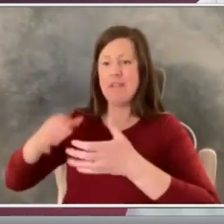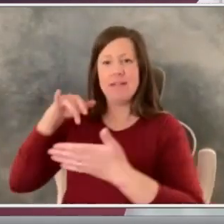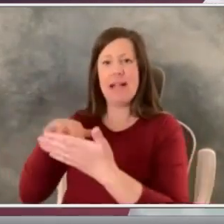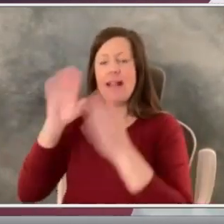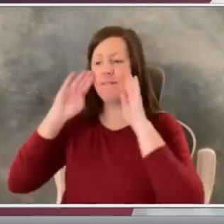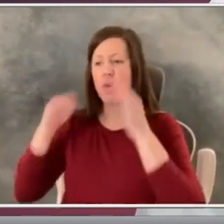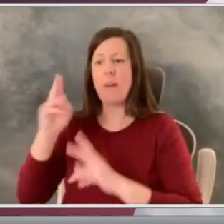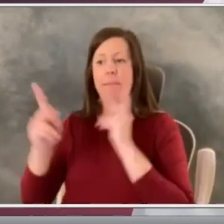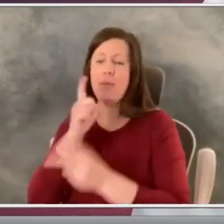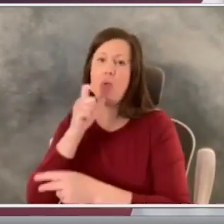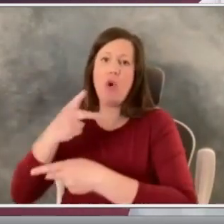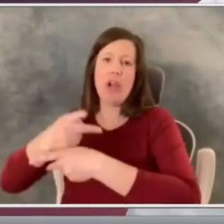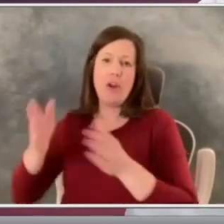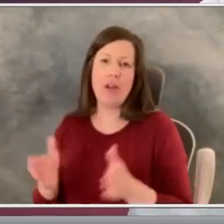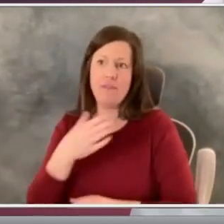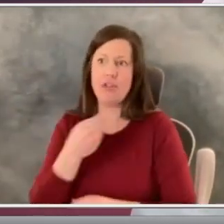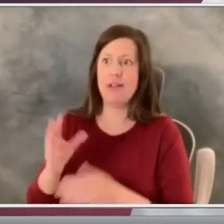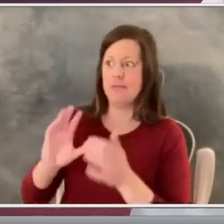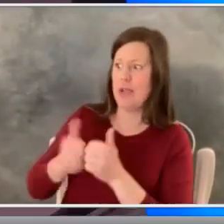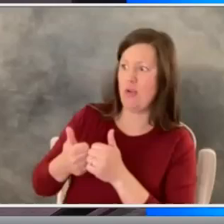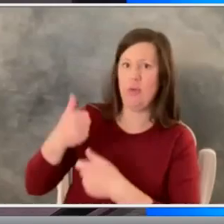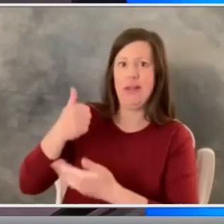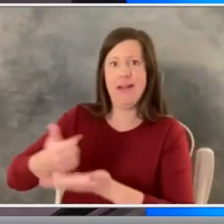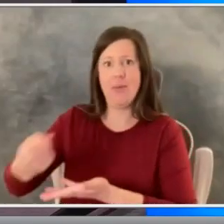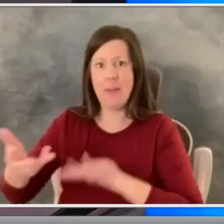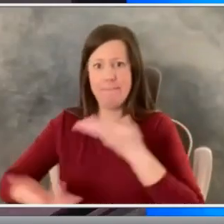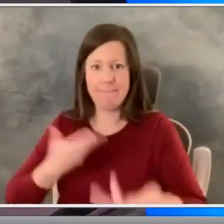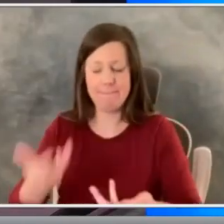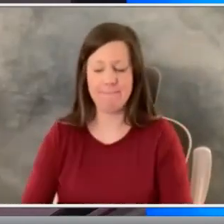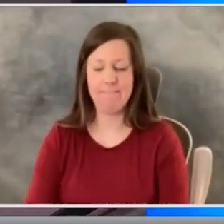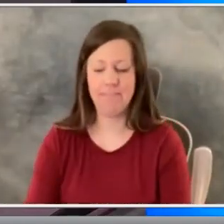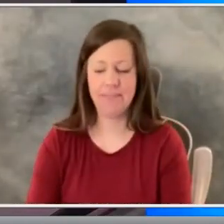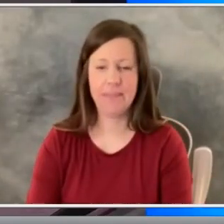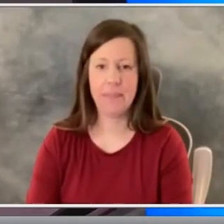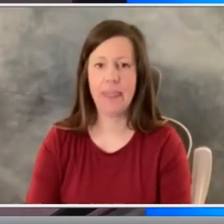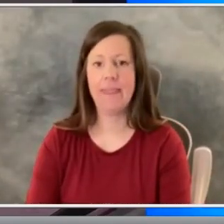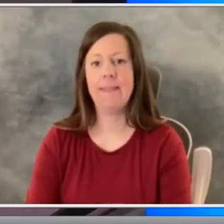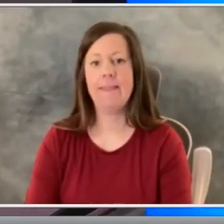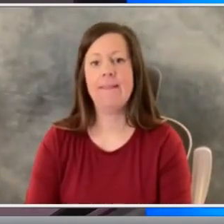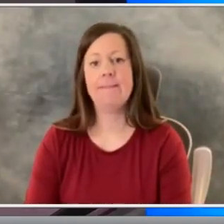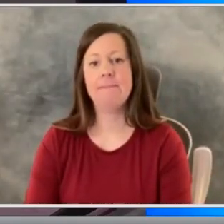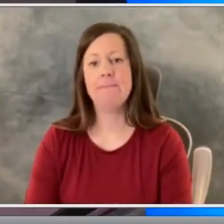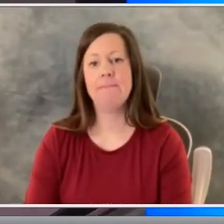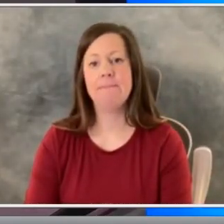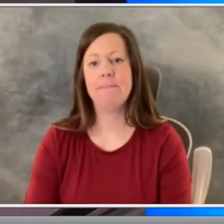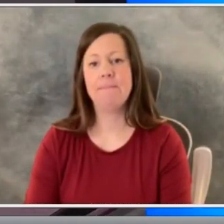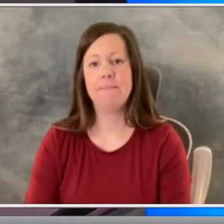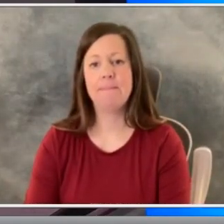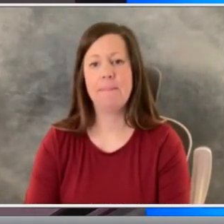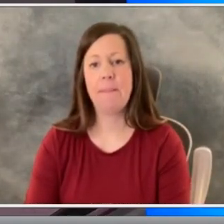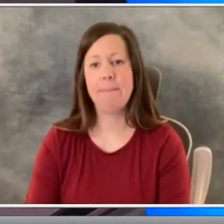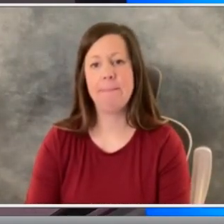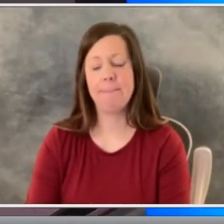we help them and how do we understand their needs better. So, but the biggest thing is if you can find someone like Michelle and her